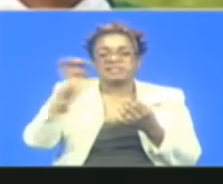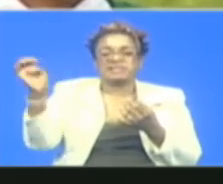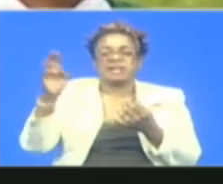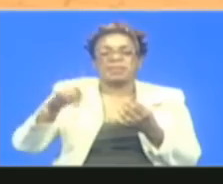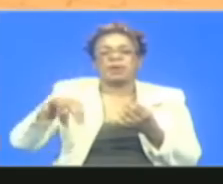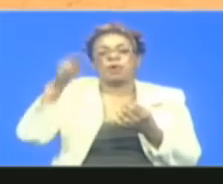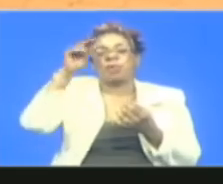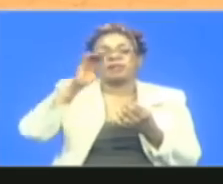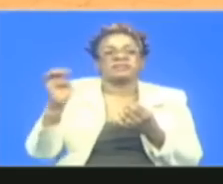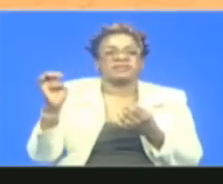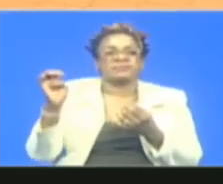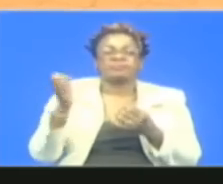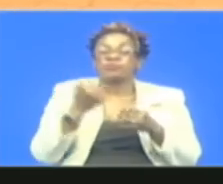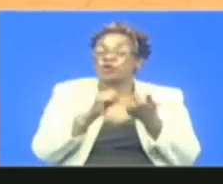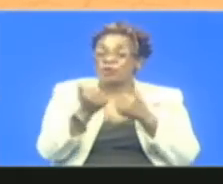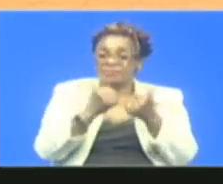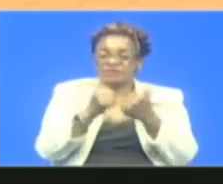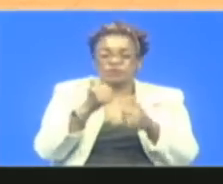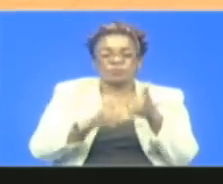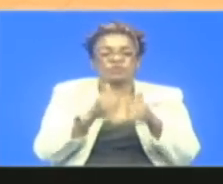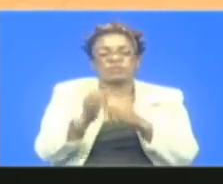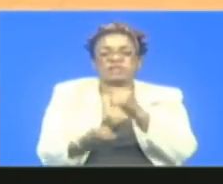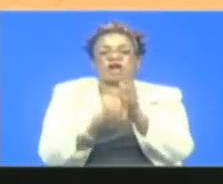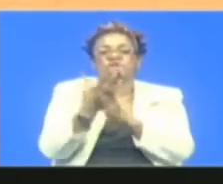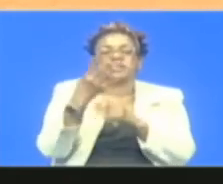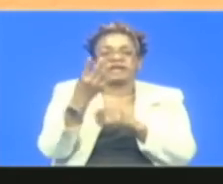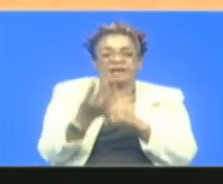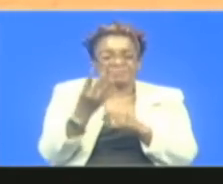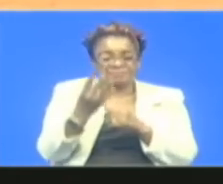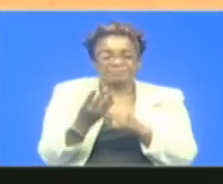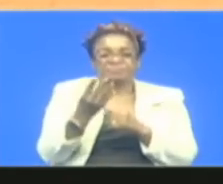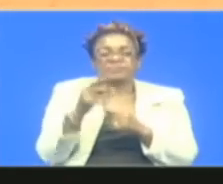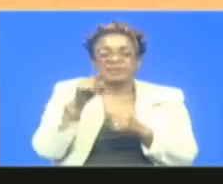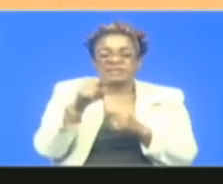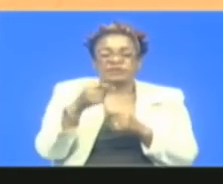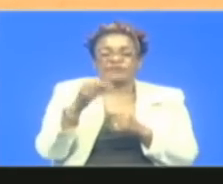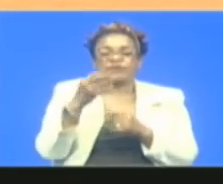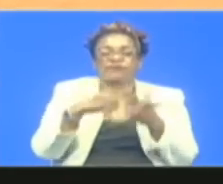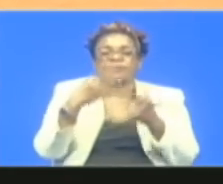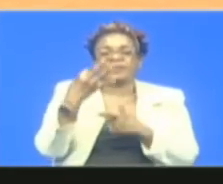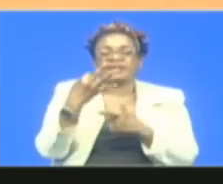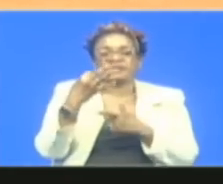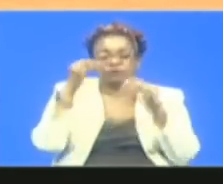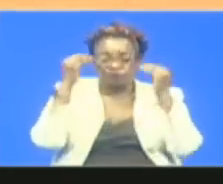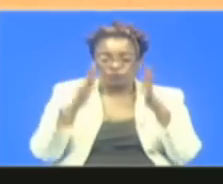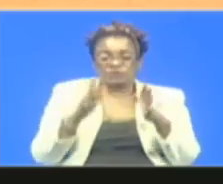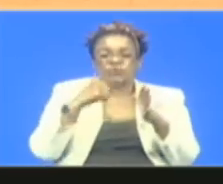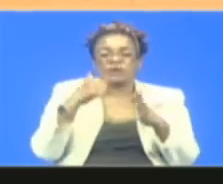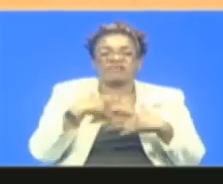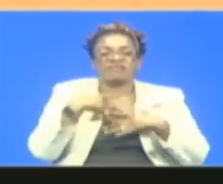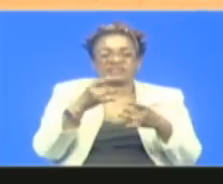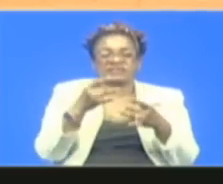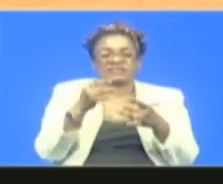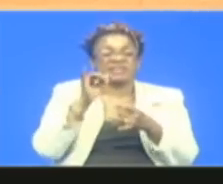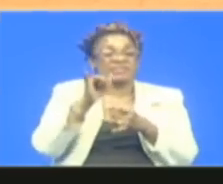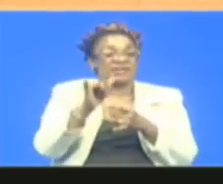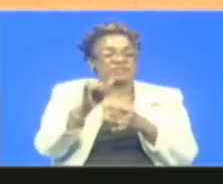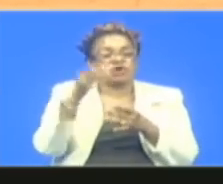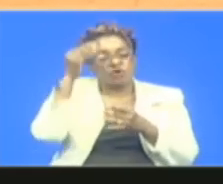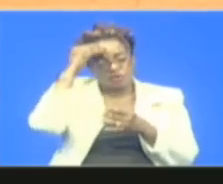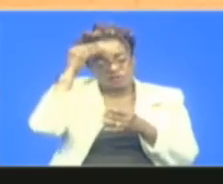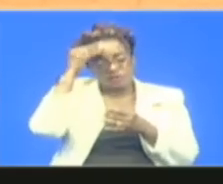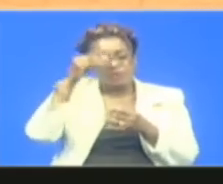Northeastern. The competition, which was launched in April, is open to Form 3 students who have an interest in STEM courses. The overall